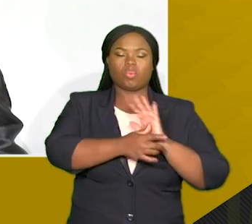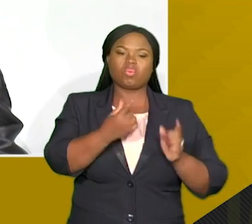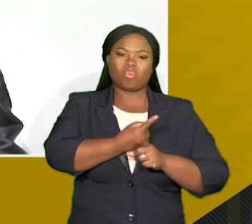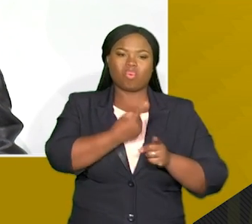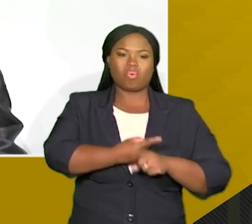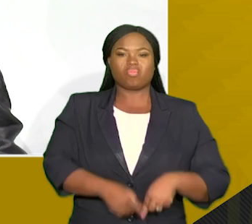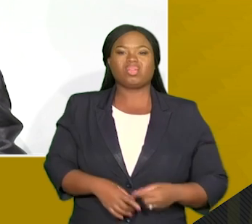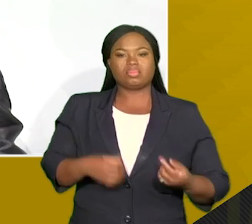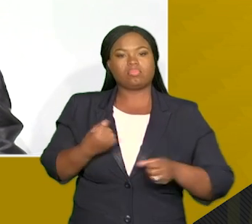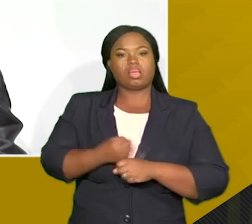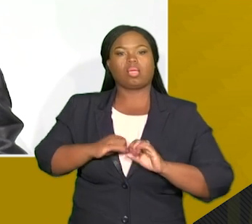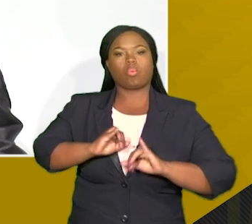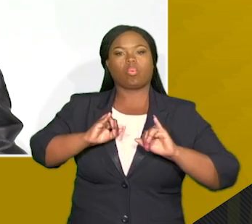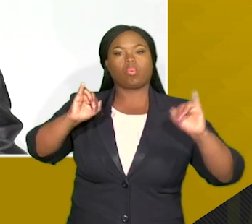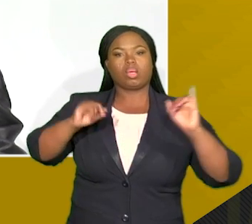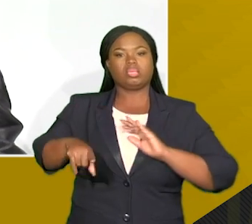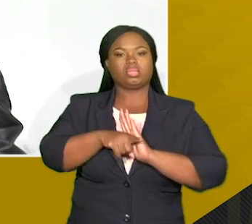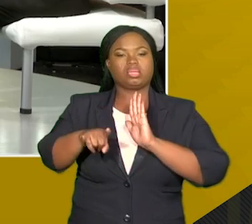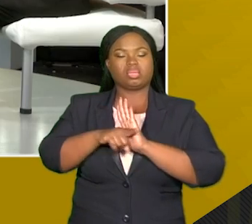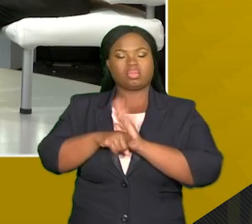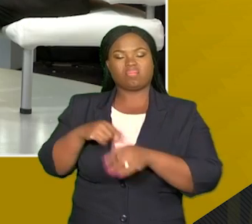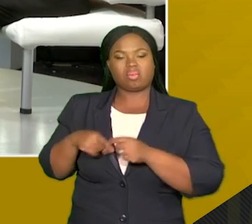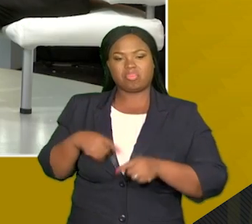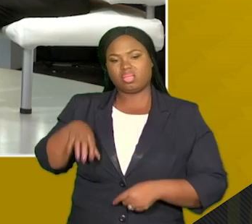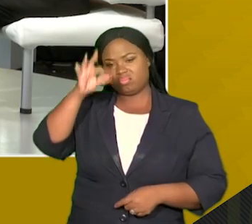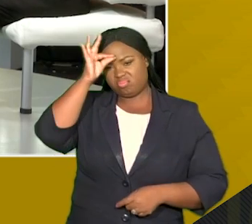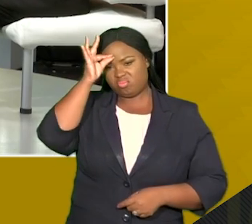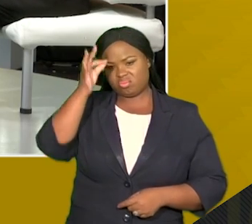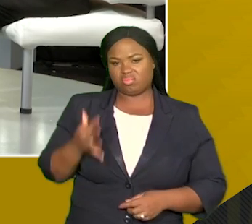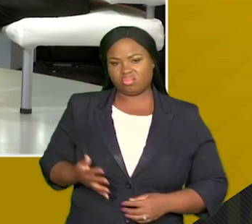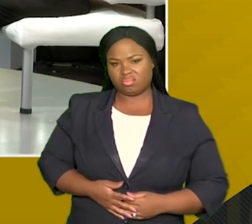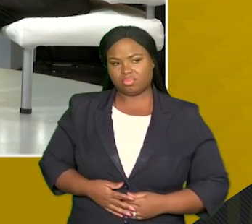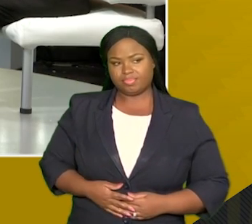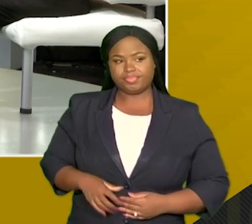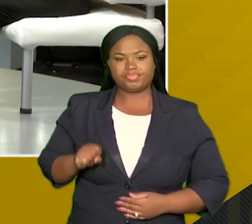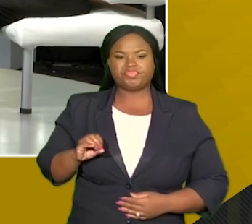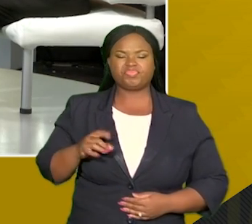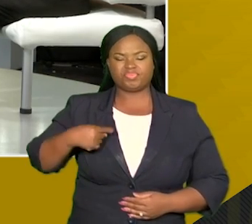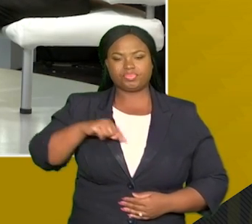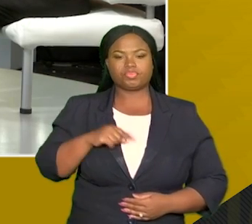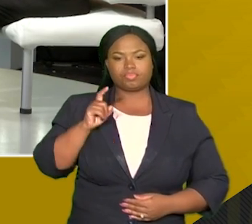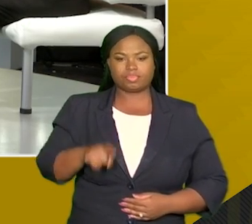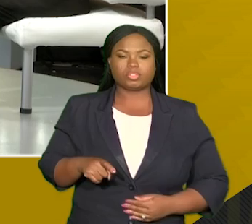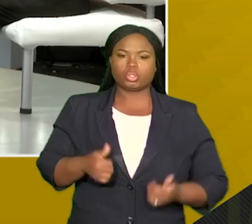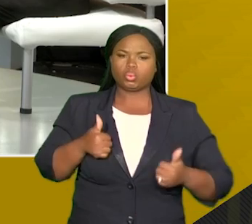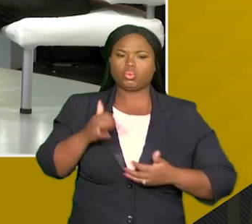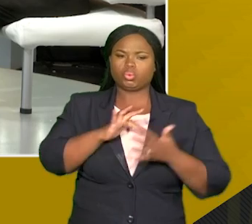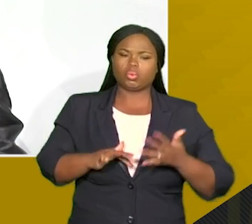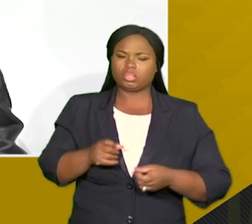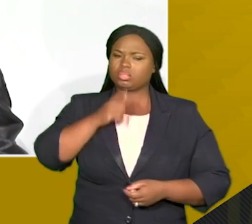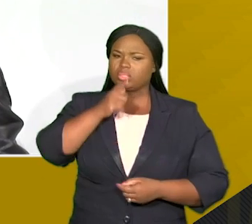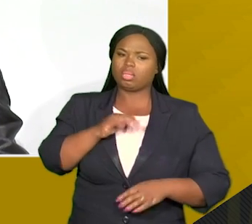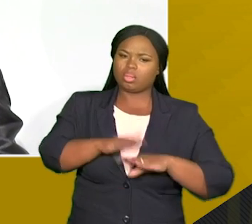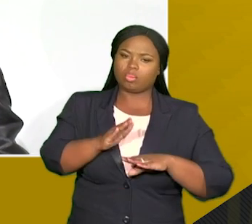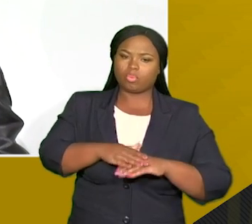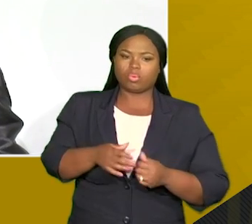actually are perpetuating this negative image against SABs. So we need to take the good stories out there, what the police